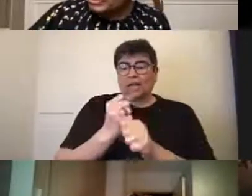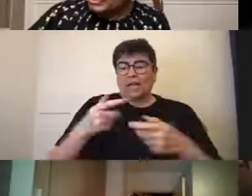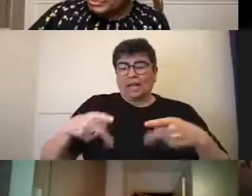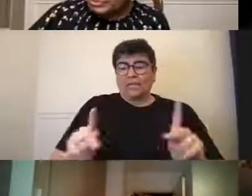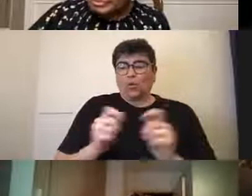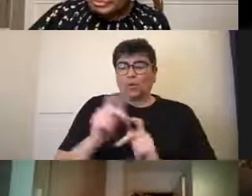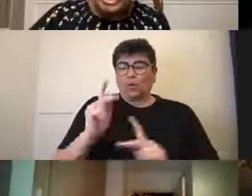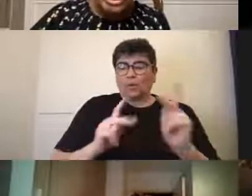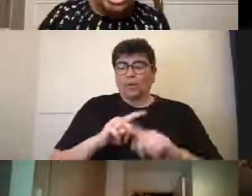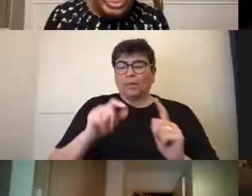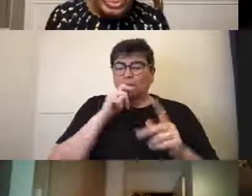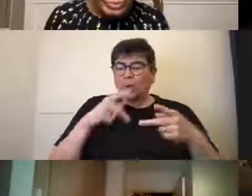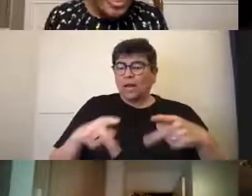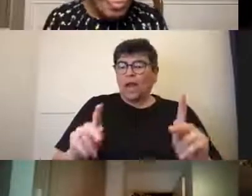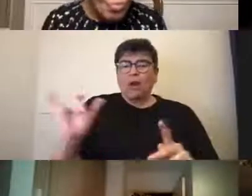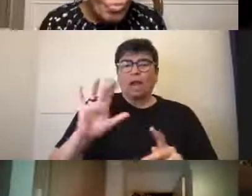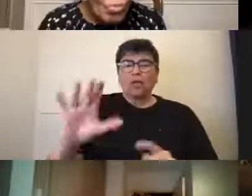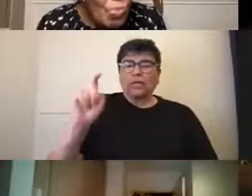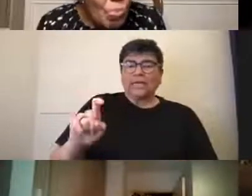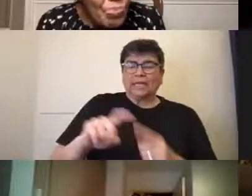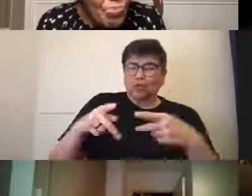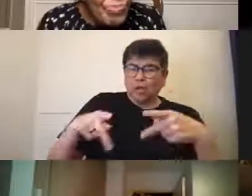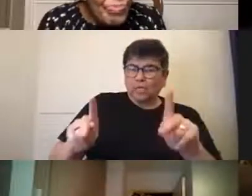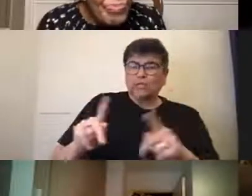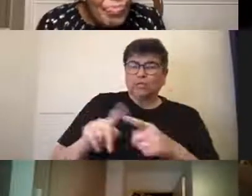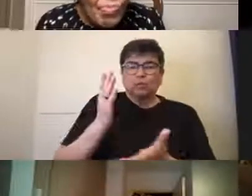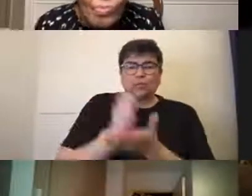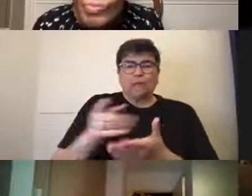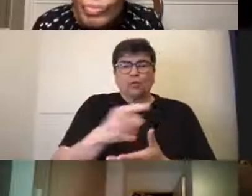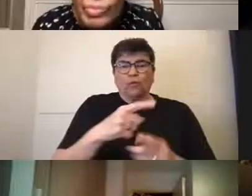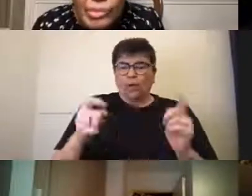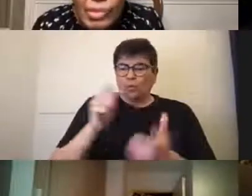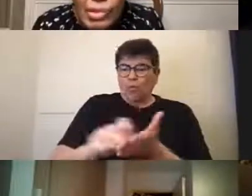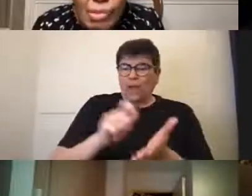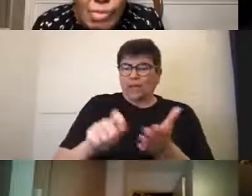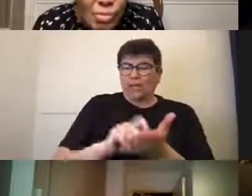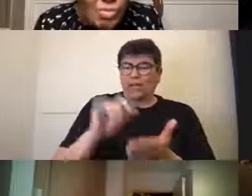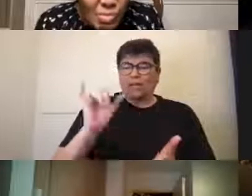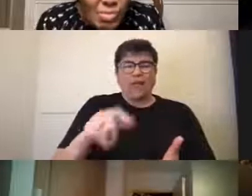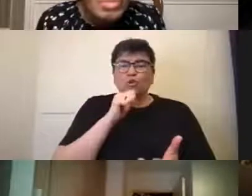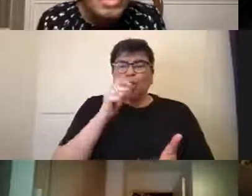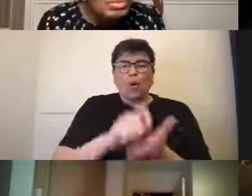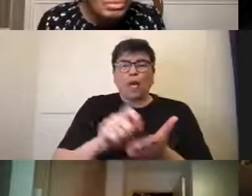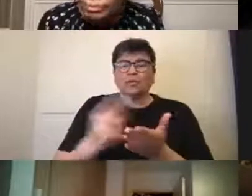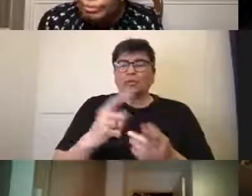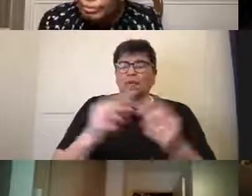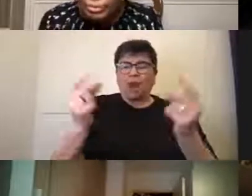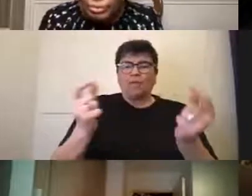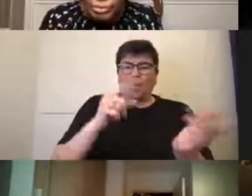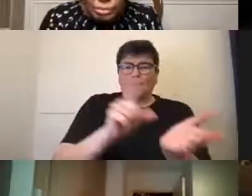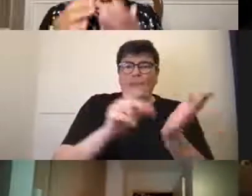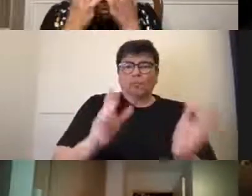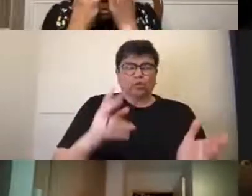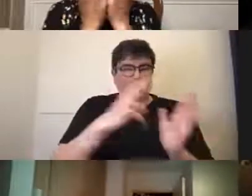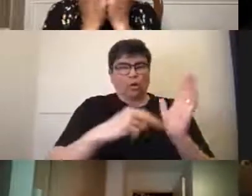people, but don't allow like your needing consent to stop you from writing it. It's like, you don't write something and then all of a sudden a publisher reads